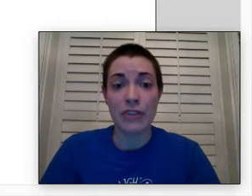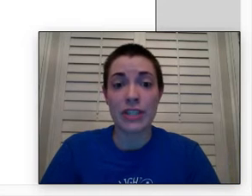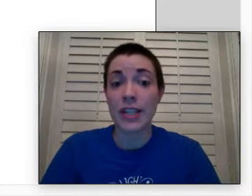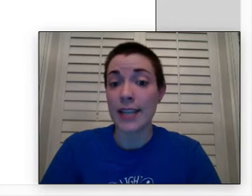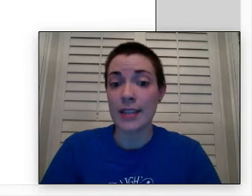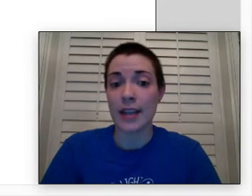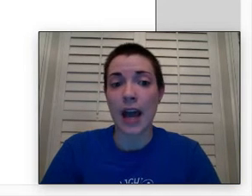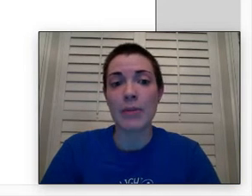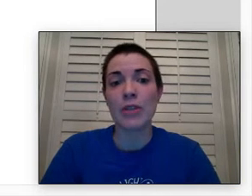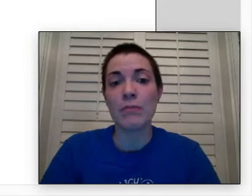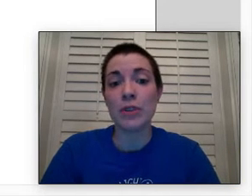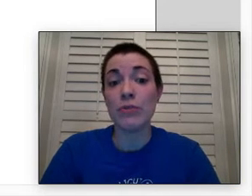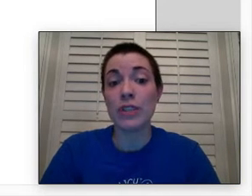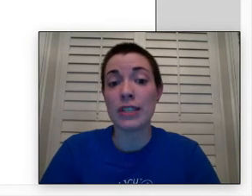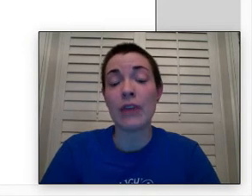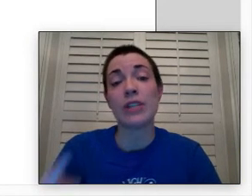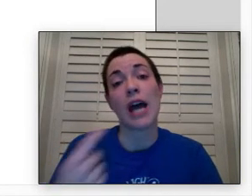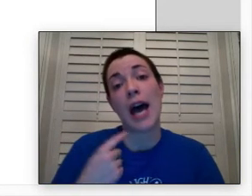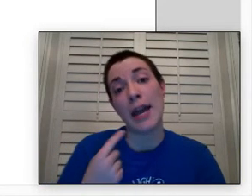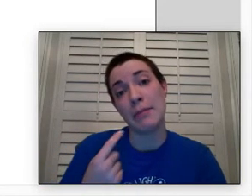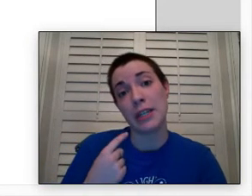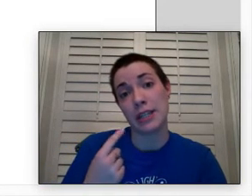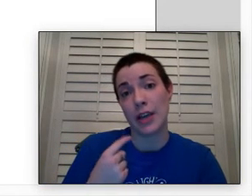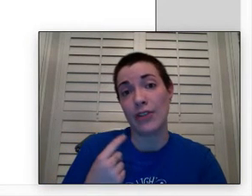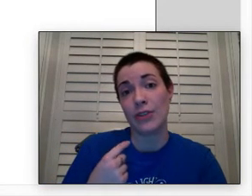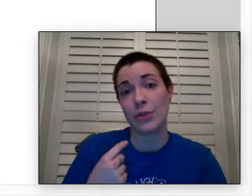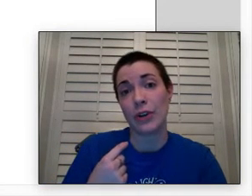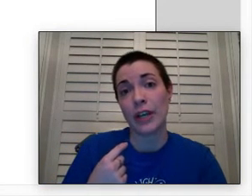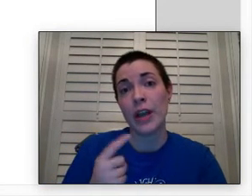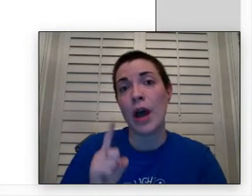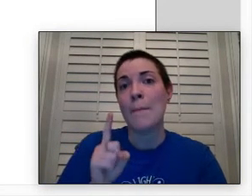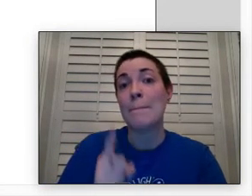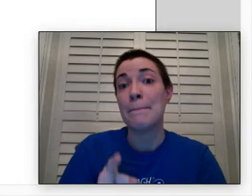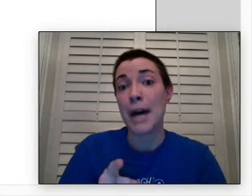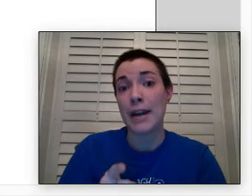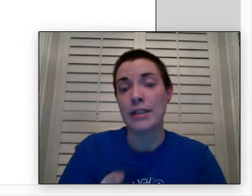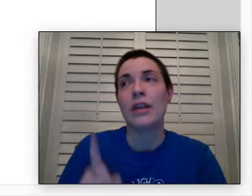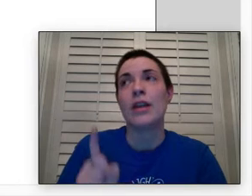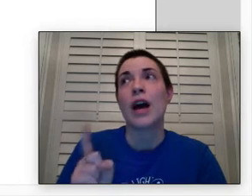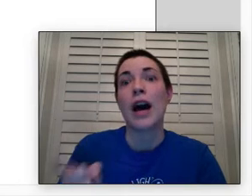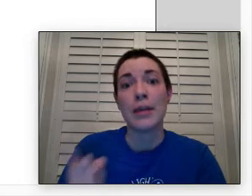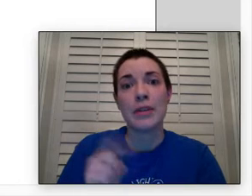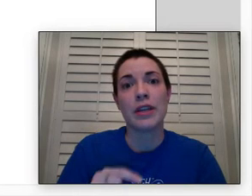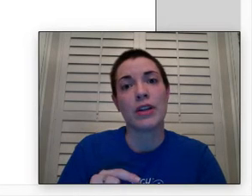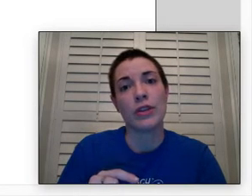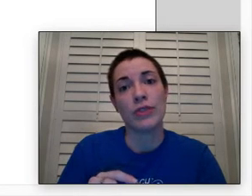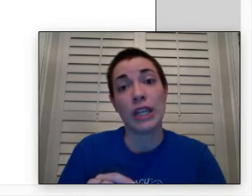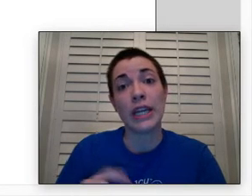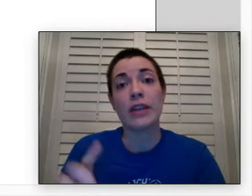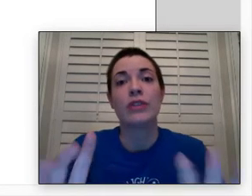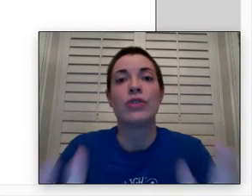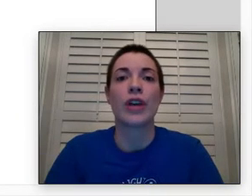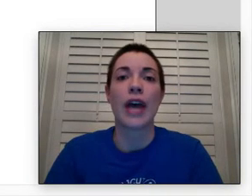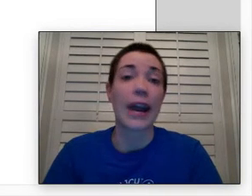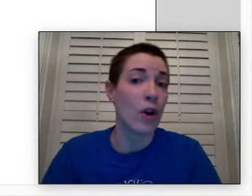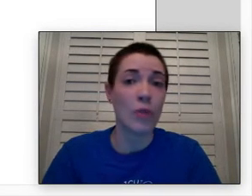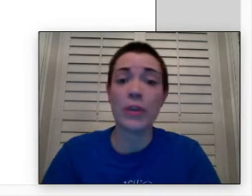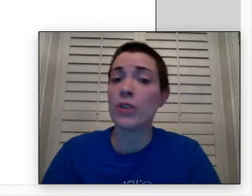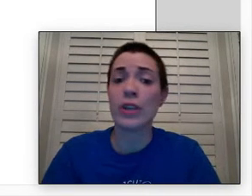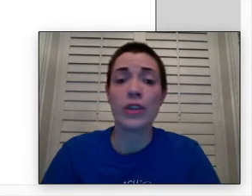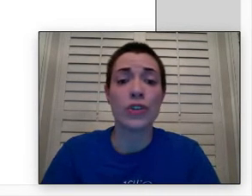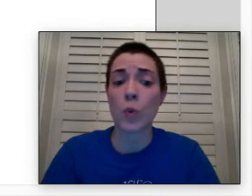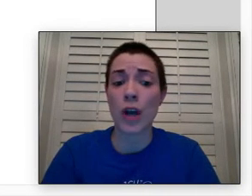for this lesson, I'm going to mute the sound and I'm going to tell the story, but I'm going to include the link so that at